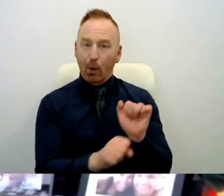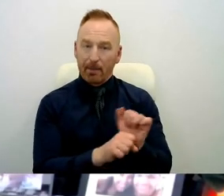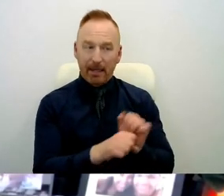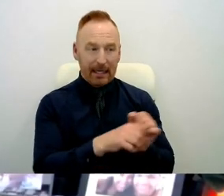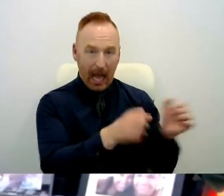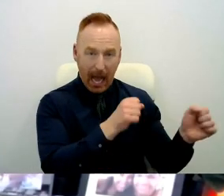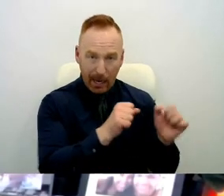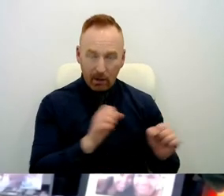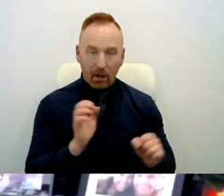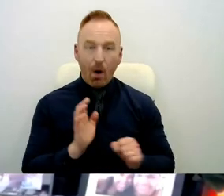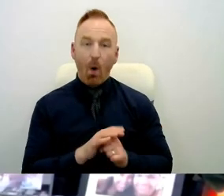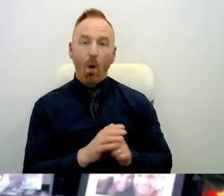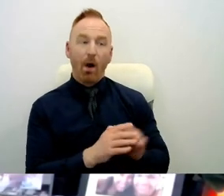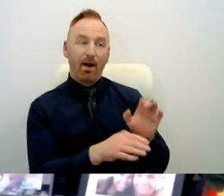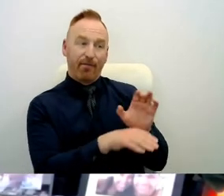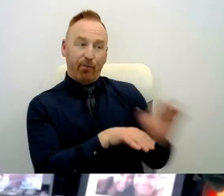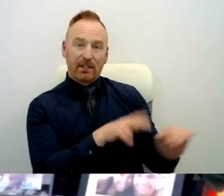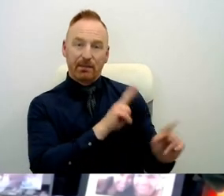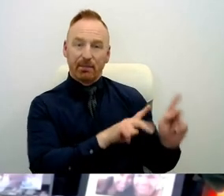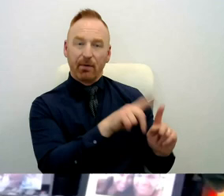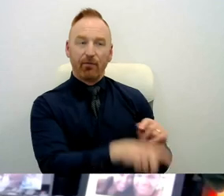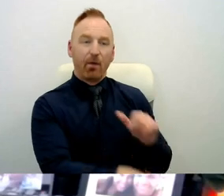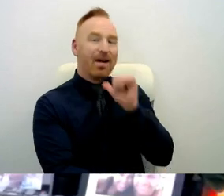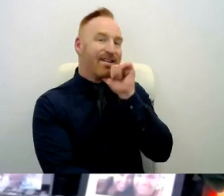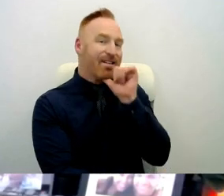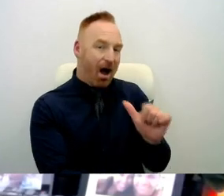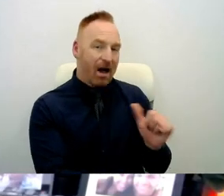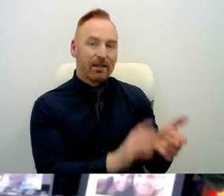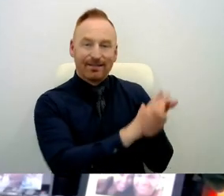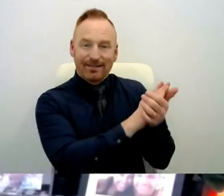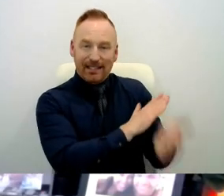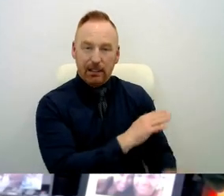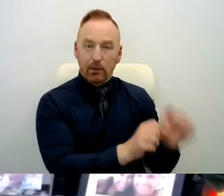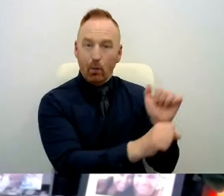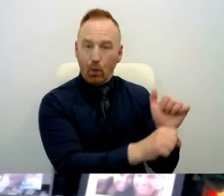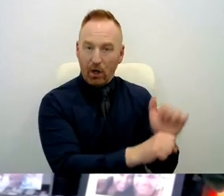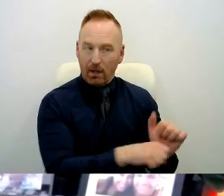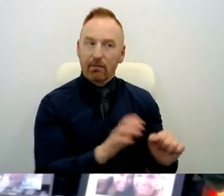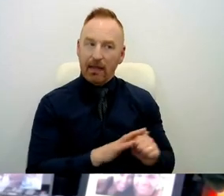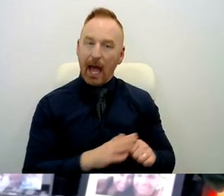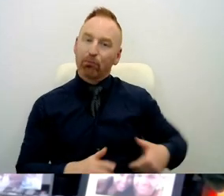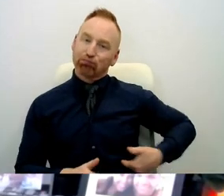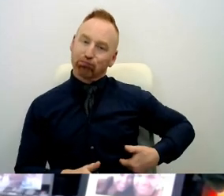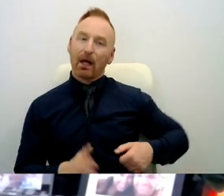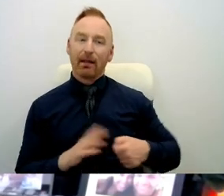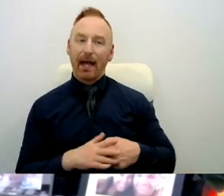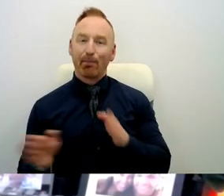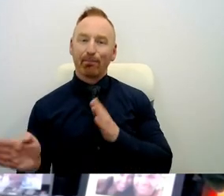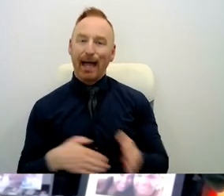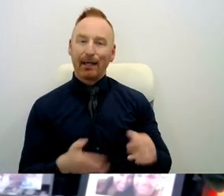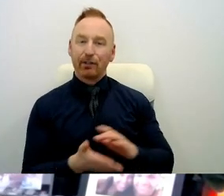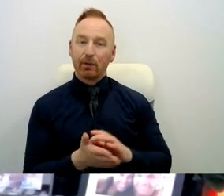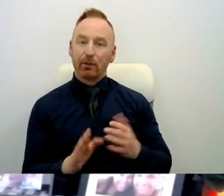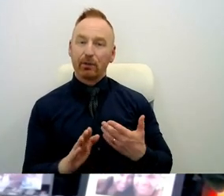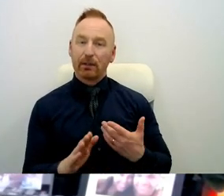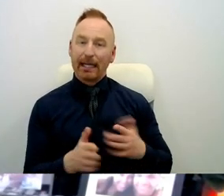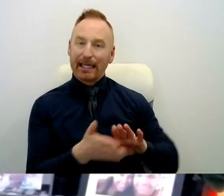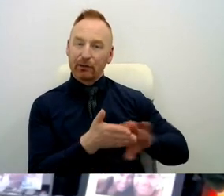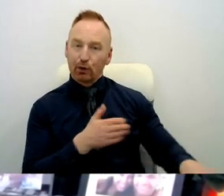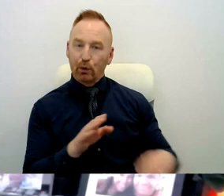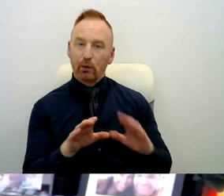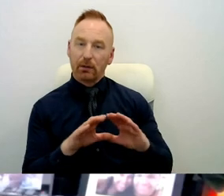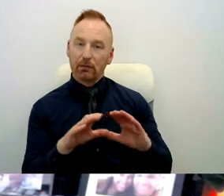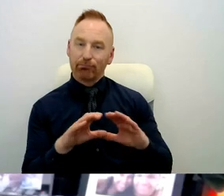and forcing folks to remain in those unskilled jobs was the result of deliberate exclusion. And it has to be understood in that context.